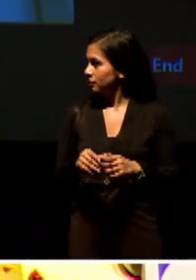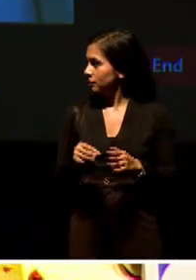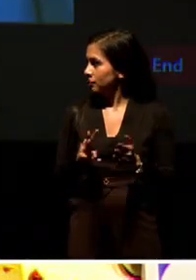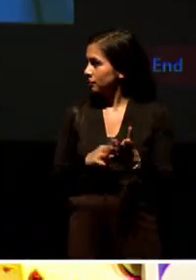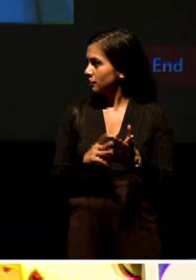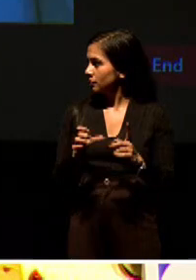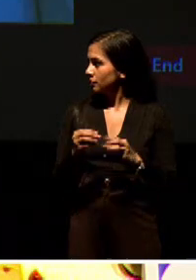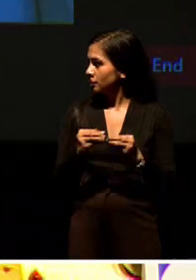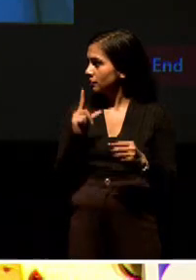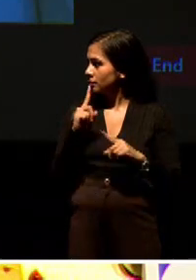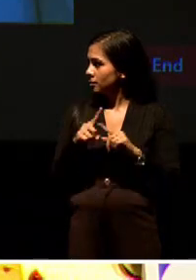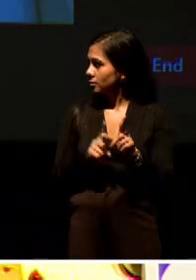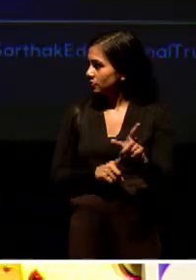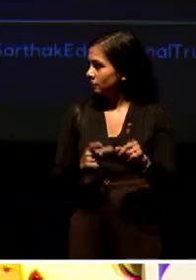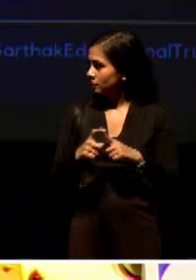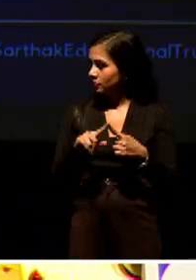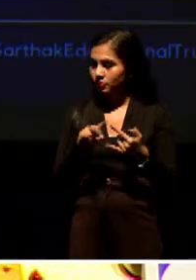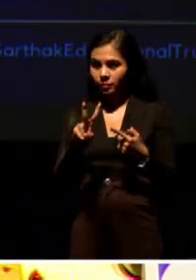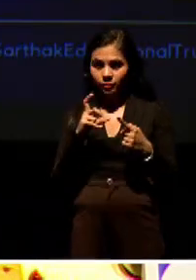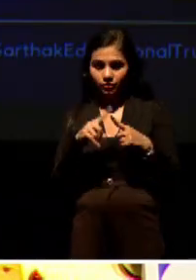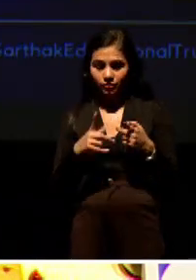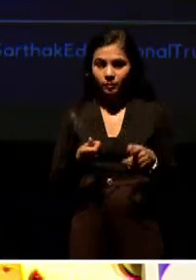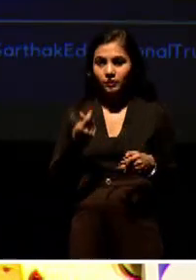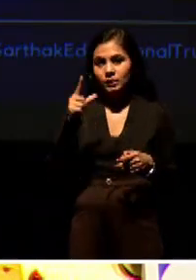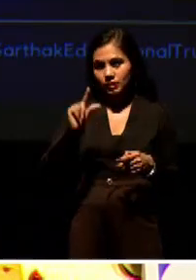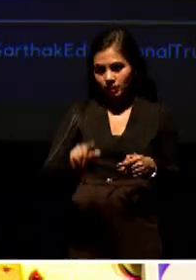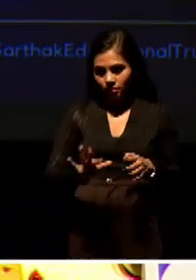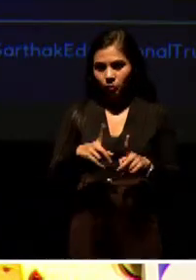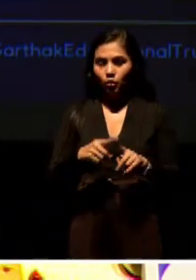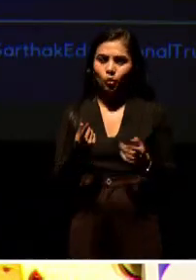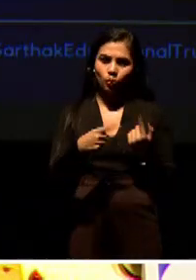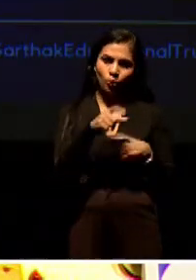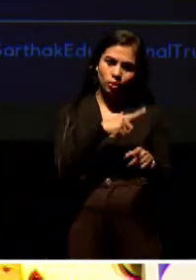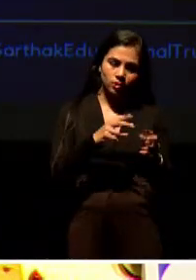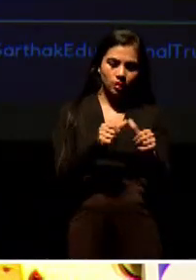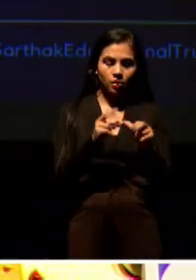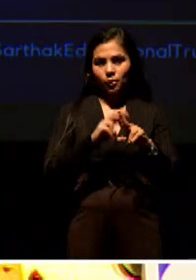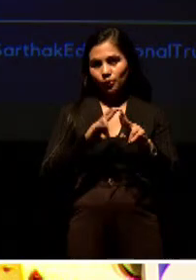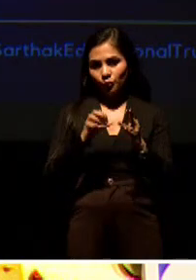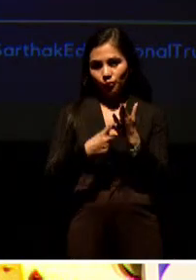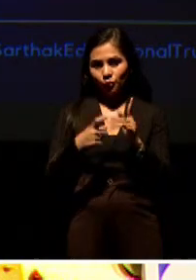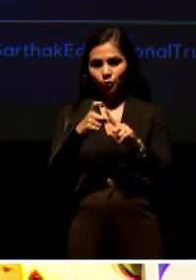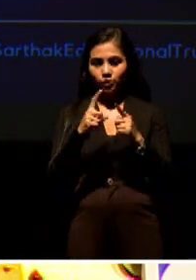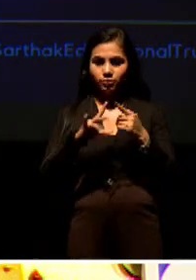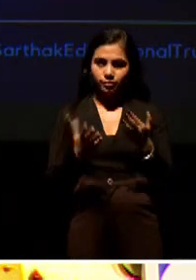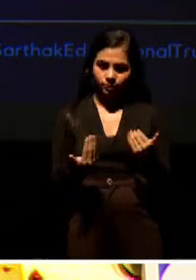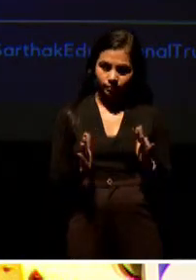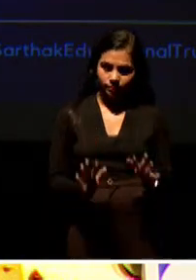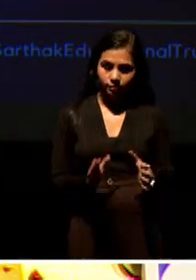the villages will become cheap and very affordable and also usable because you require less space